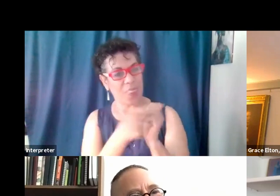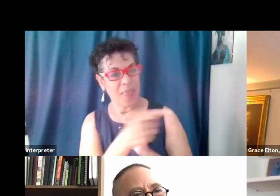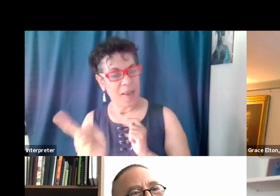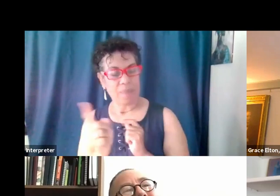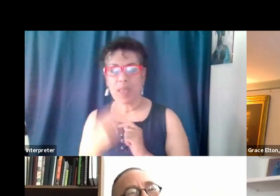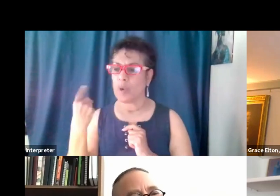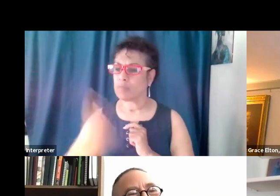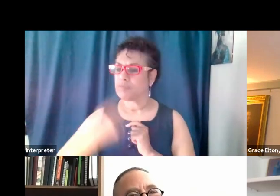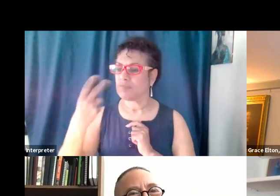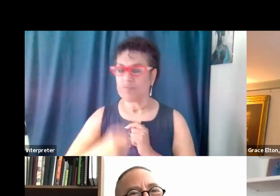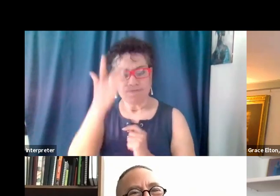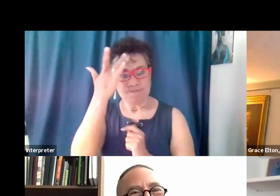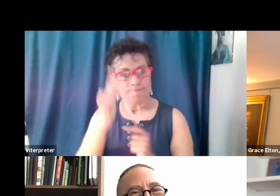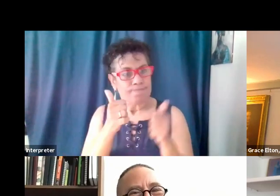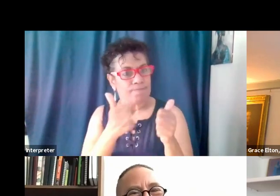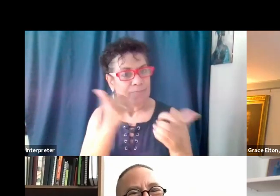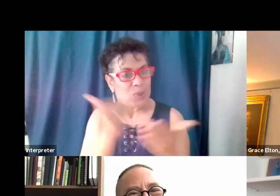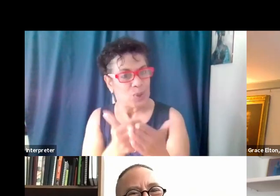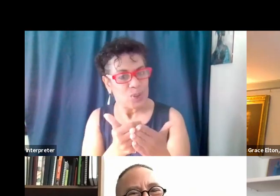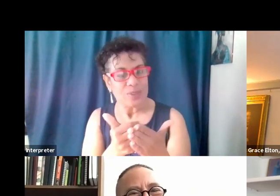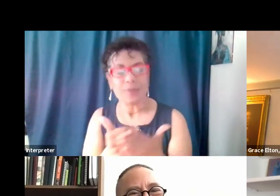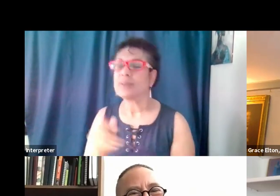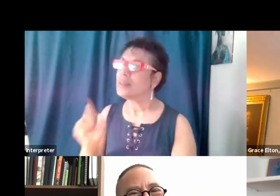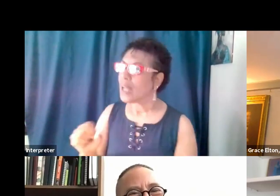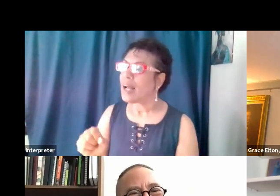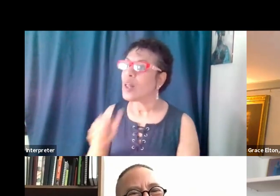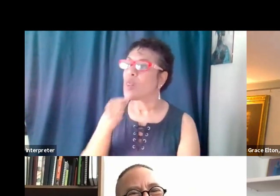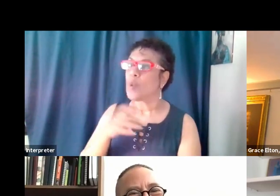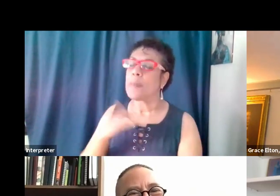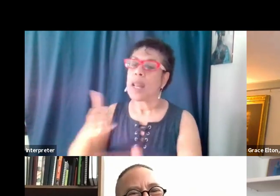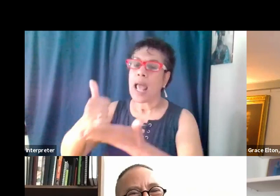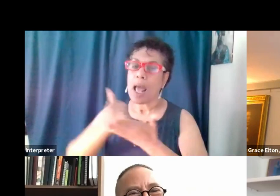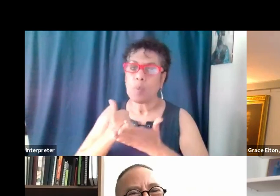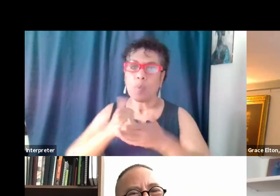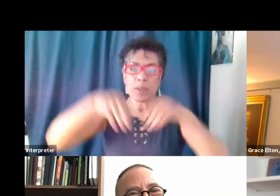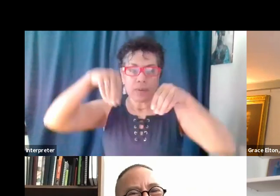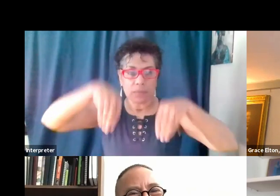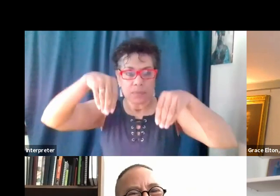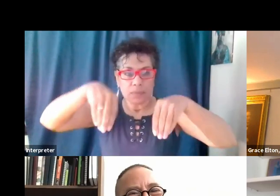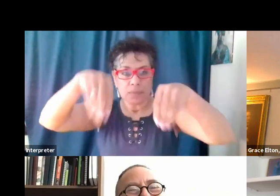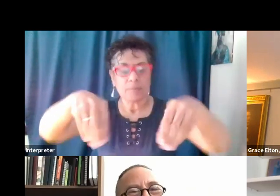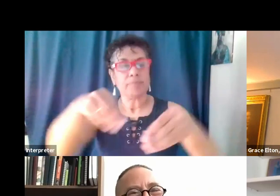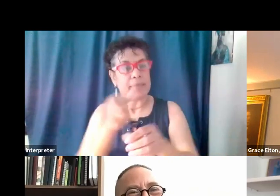on point. Oh, they were. They actually come and help us plant some of the planters in the garden within reach each year.